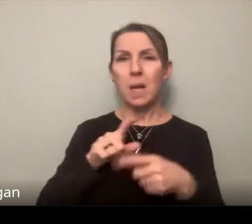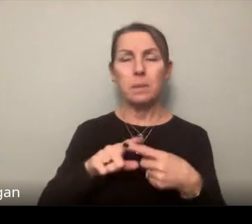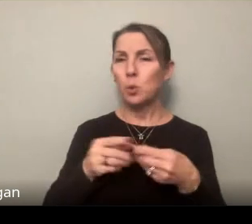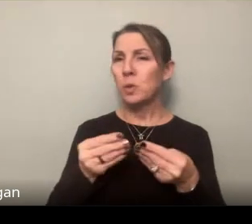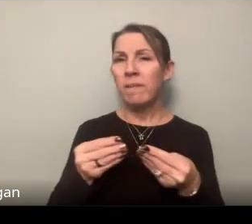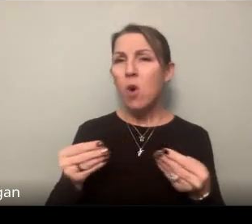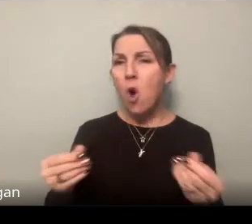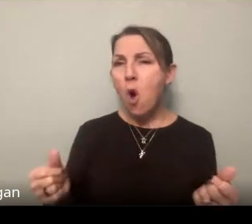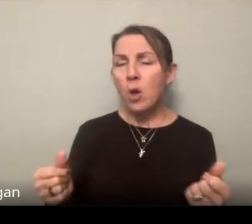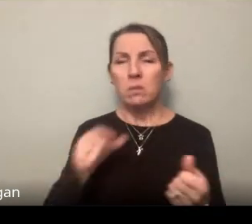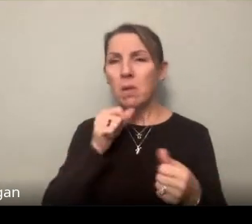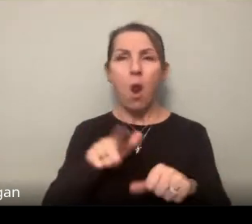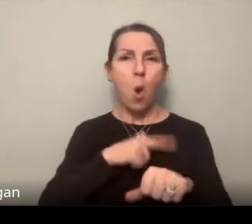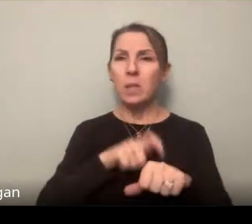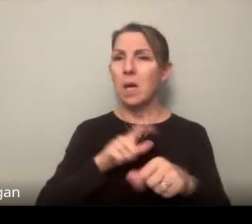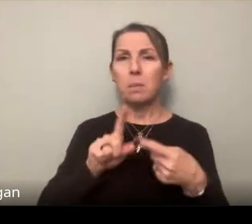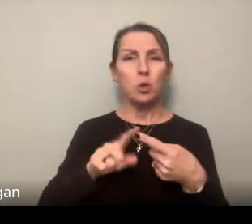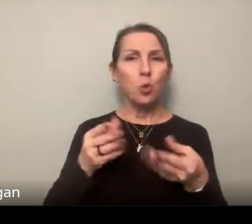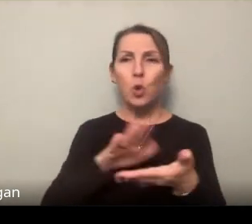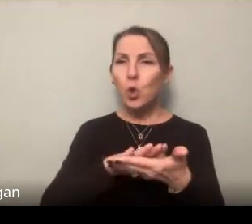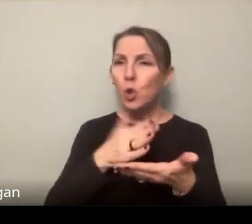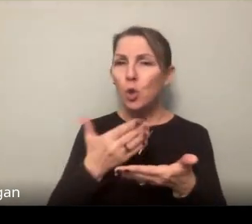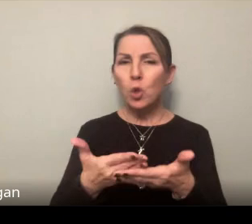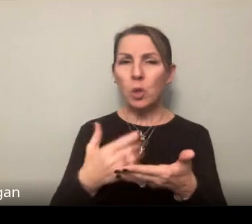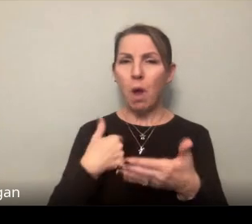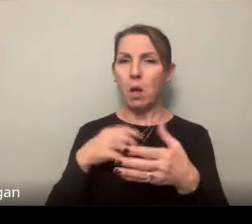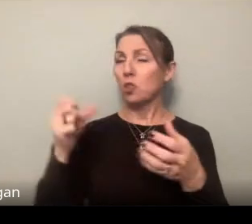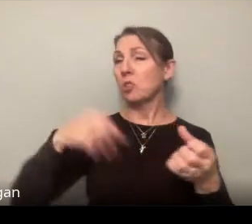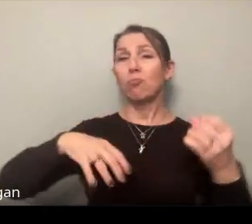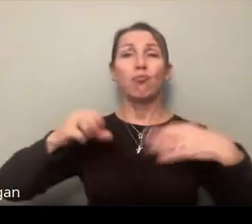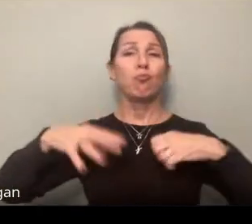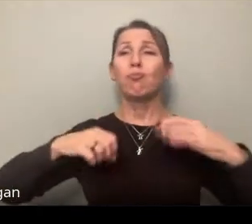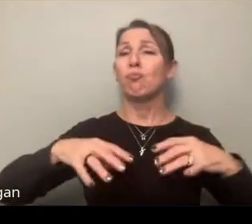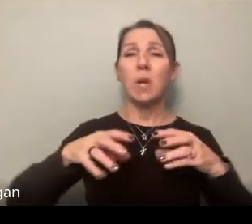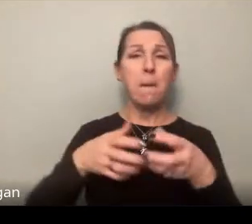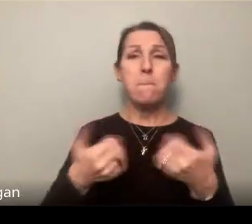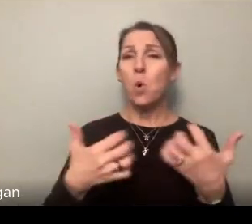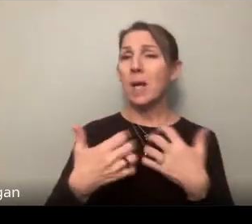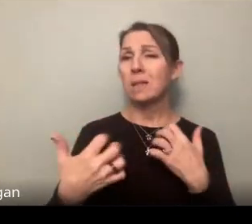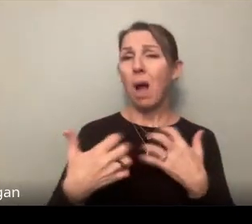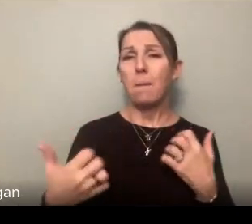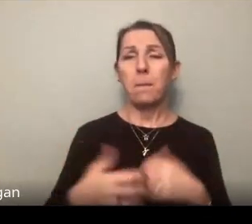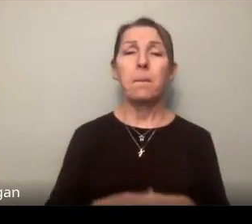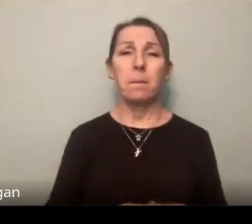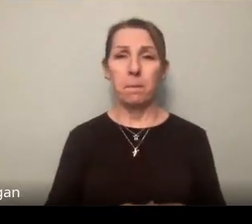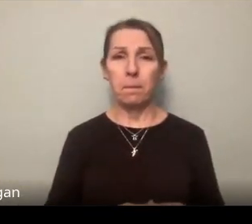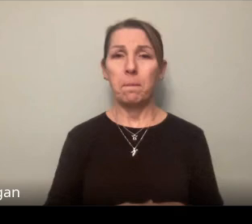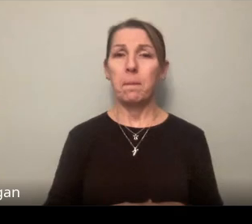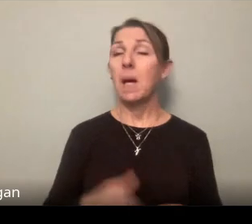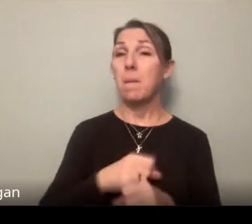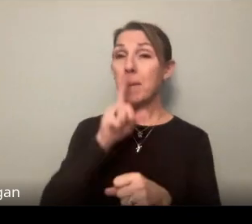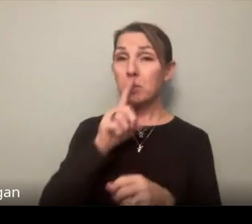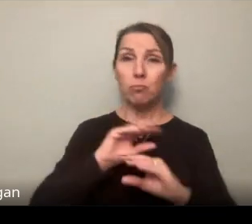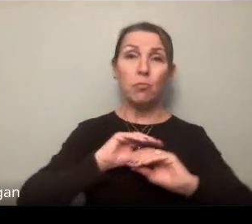They don't take long to cook. And I just put it in and then it like breaks up. Let me make sure I don't